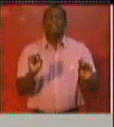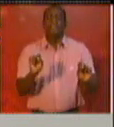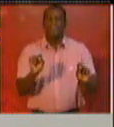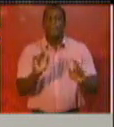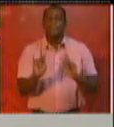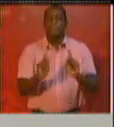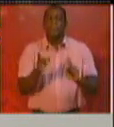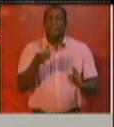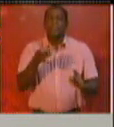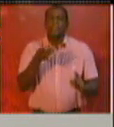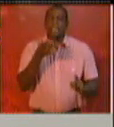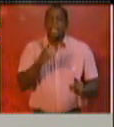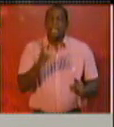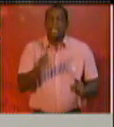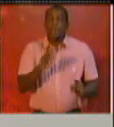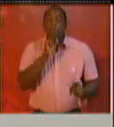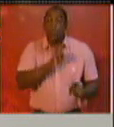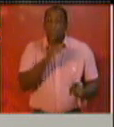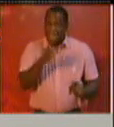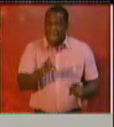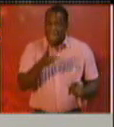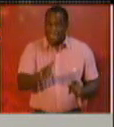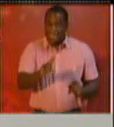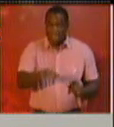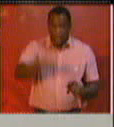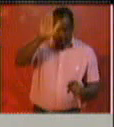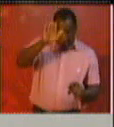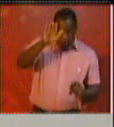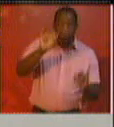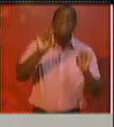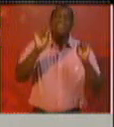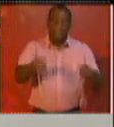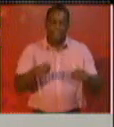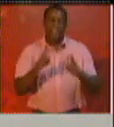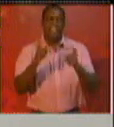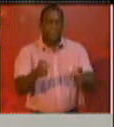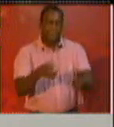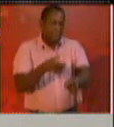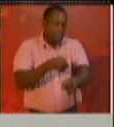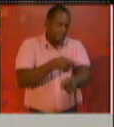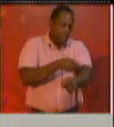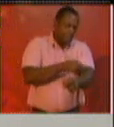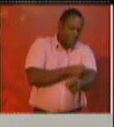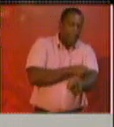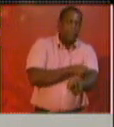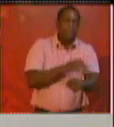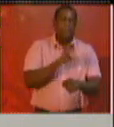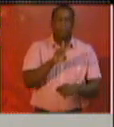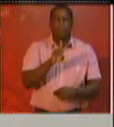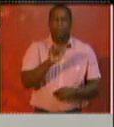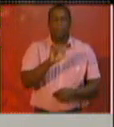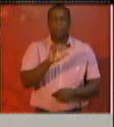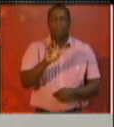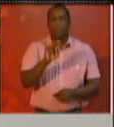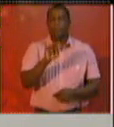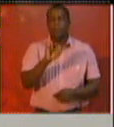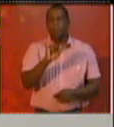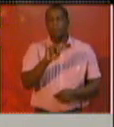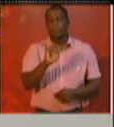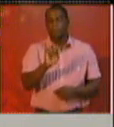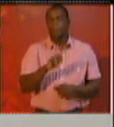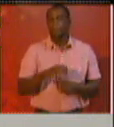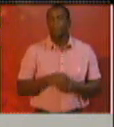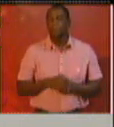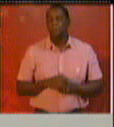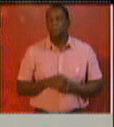over, which includes individuals 65 years and over. So there isn't a concern either about the